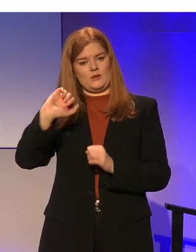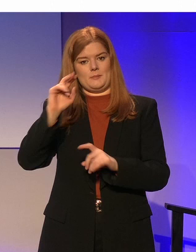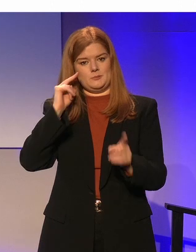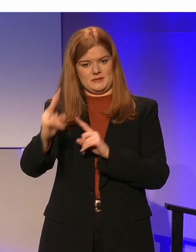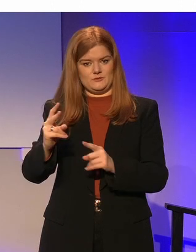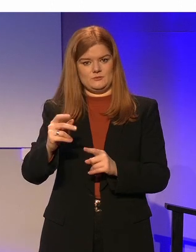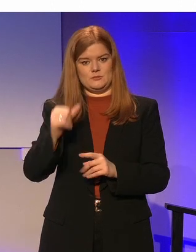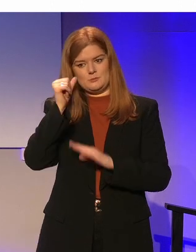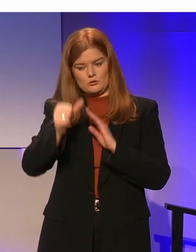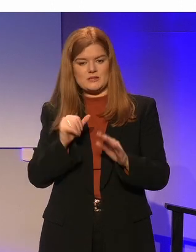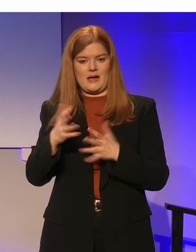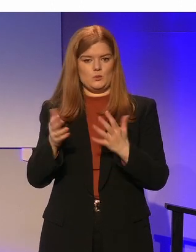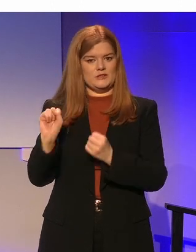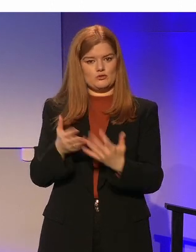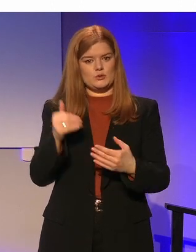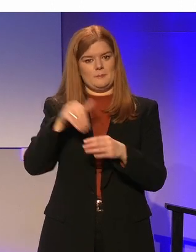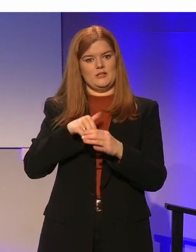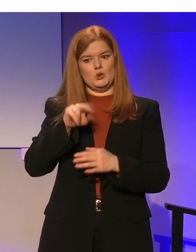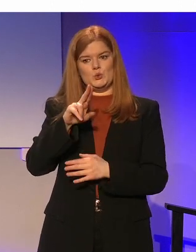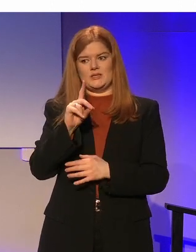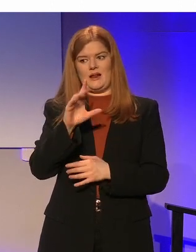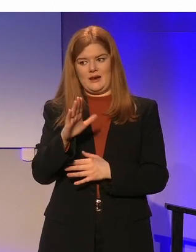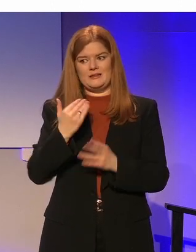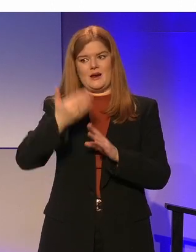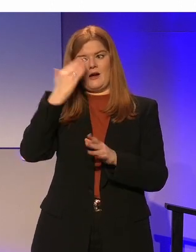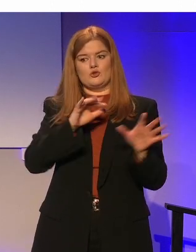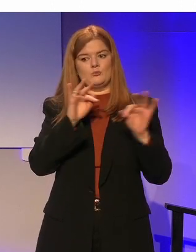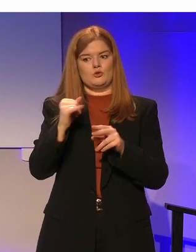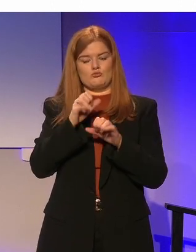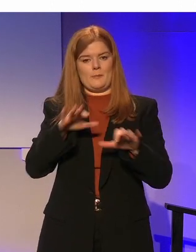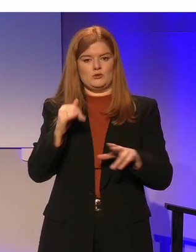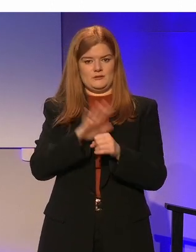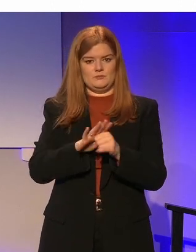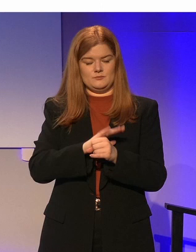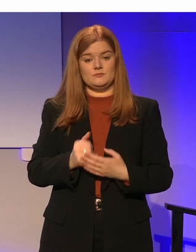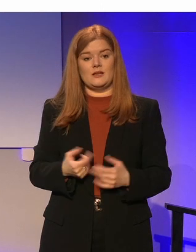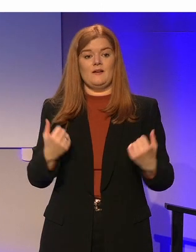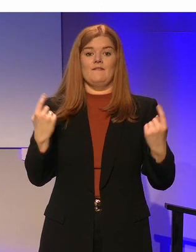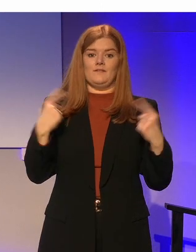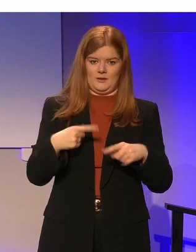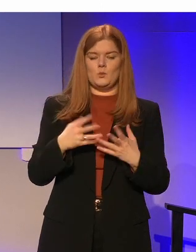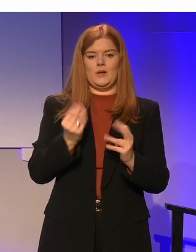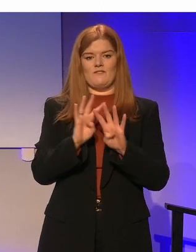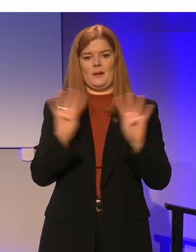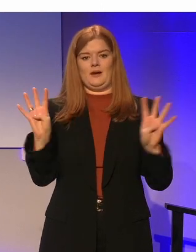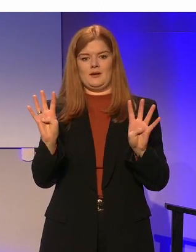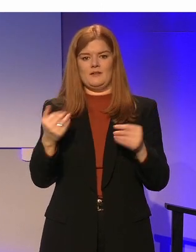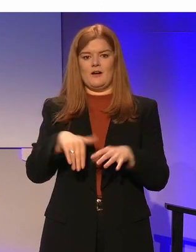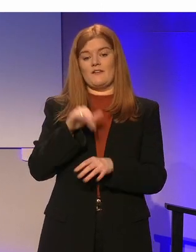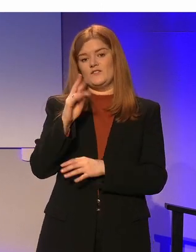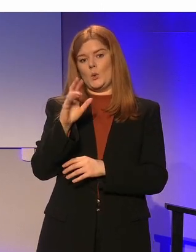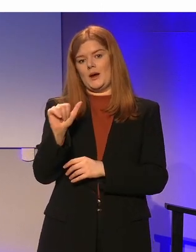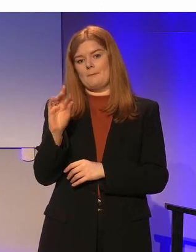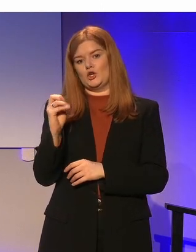and experience into introducing and embedding UDL in the Irish post-primary sector. Finally, then, we're going to have a panel involving